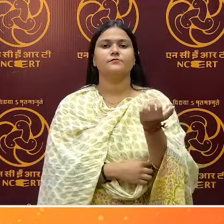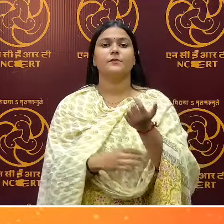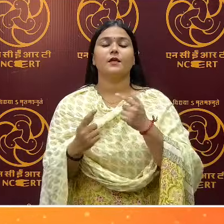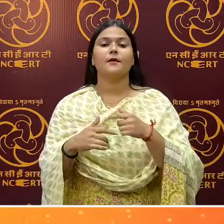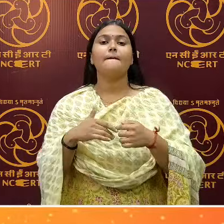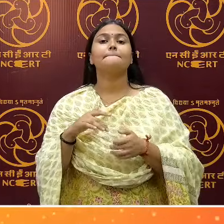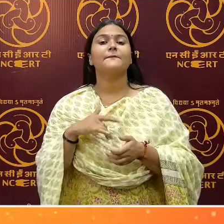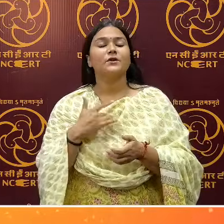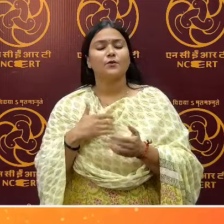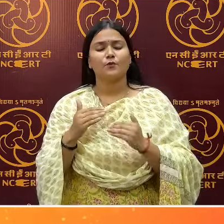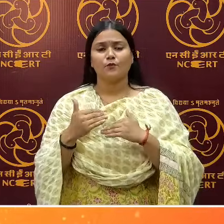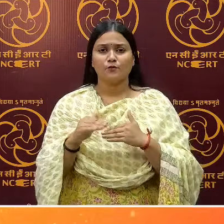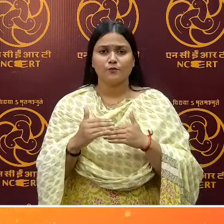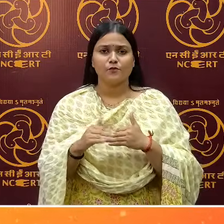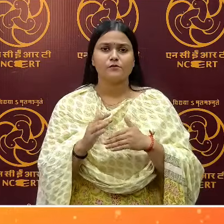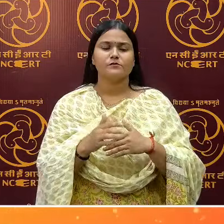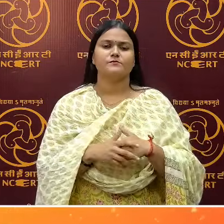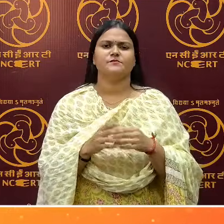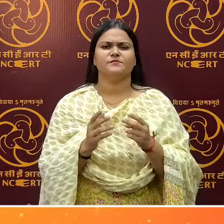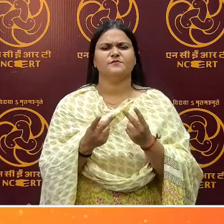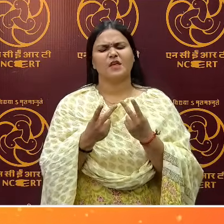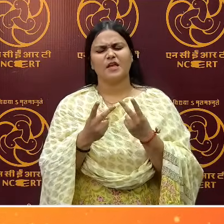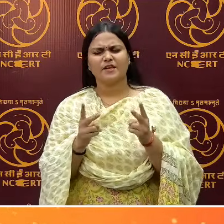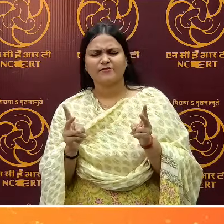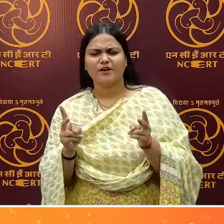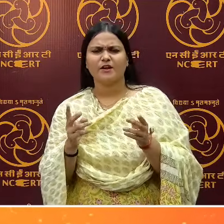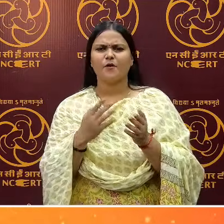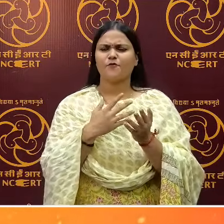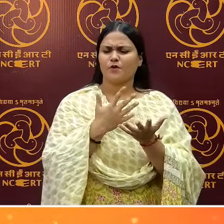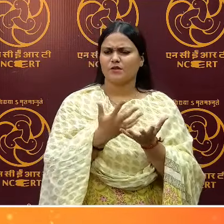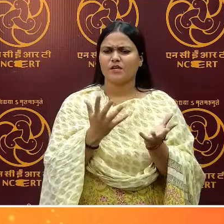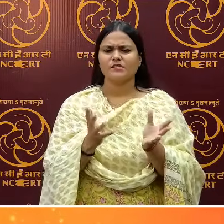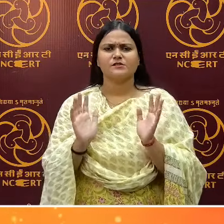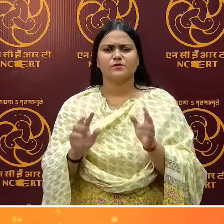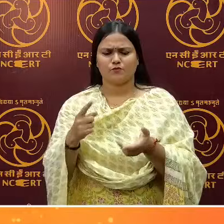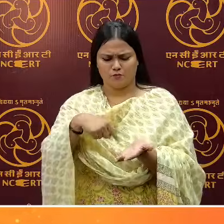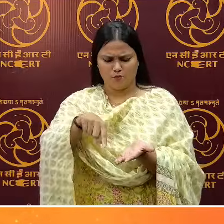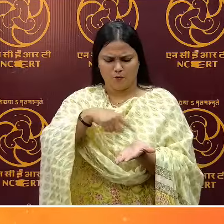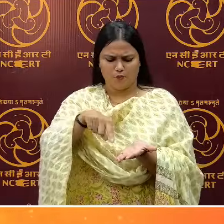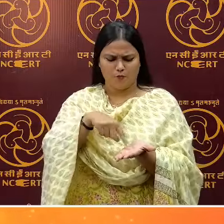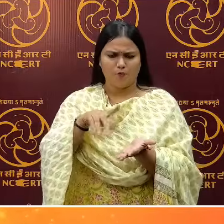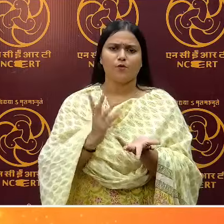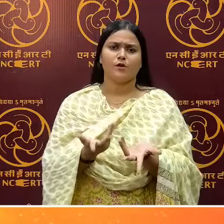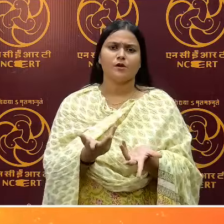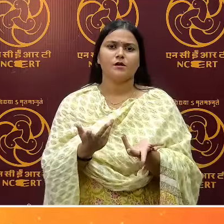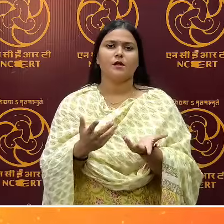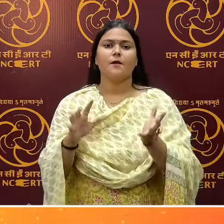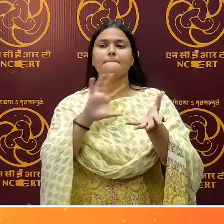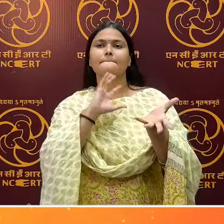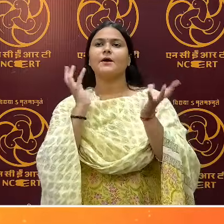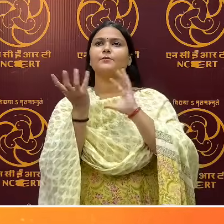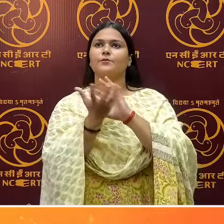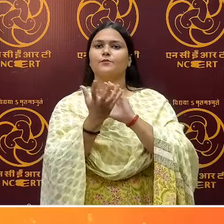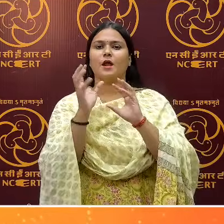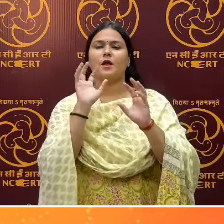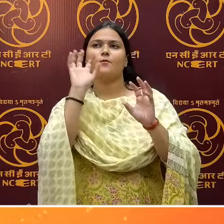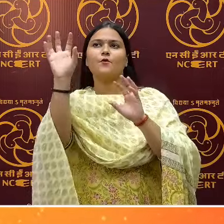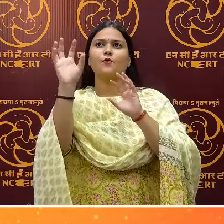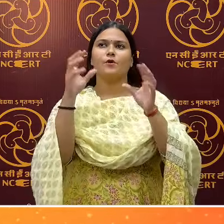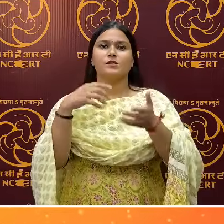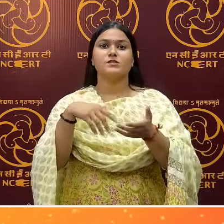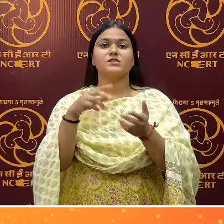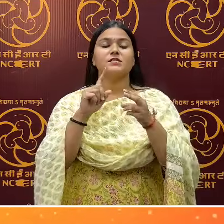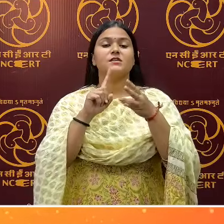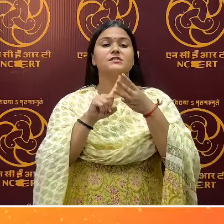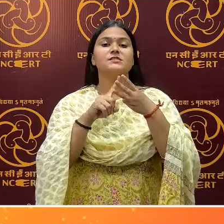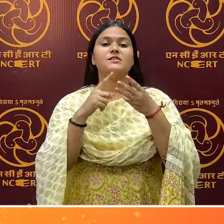of continuation. So there are several things around us that rotate, Okay. including our planets. You know, our Earth is